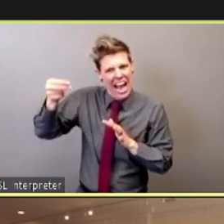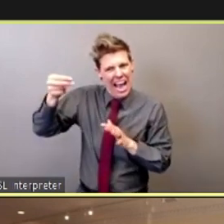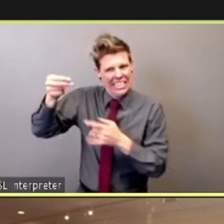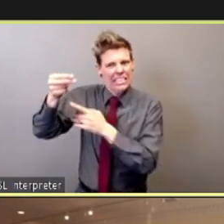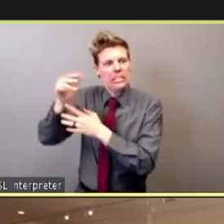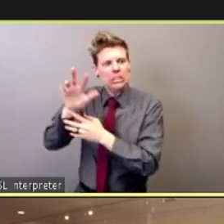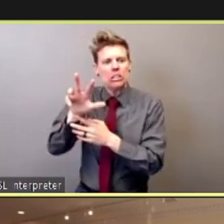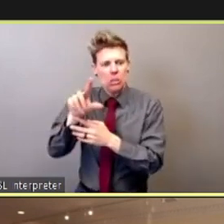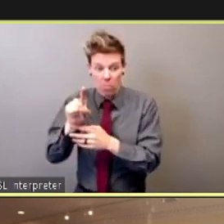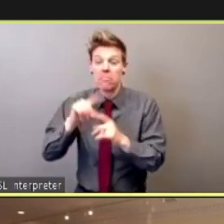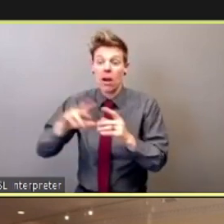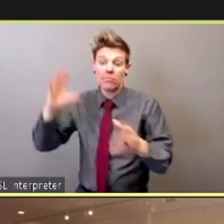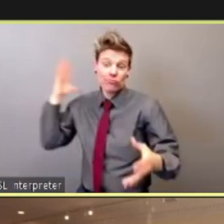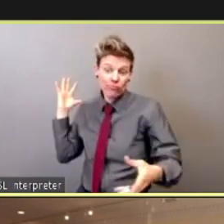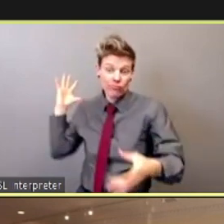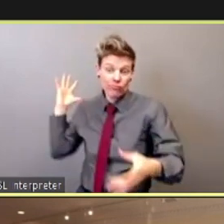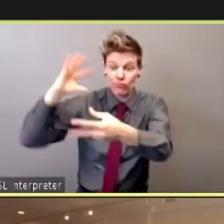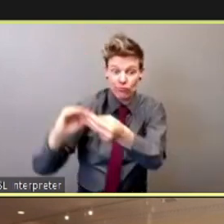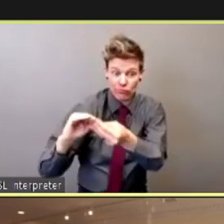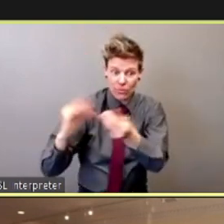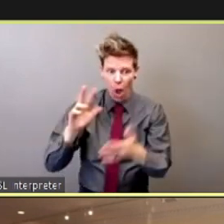grim total to